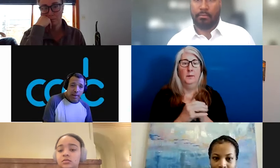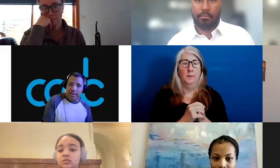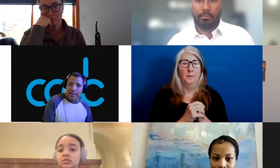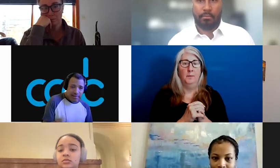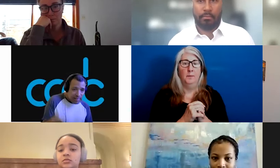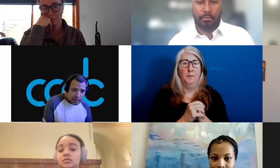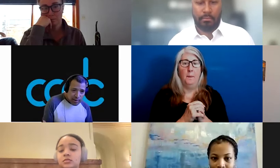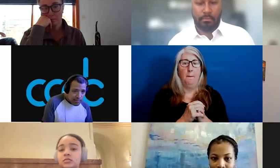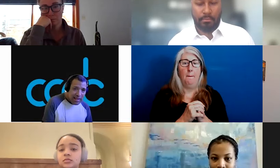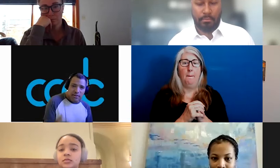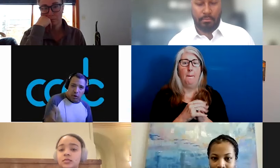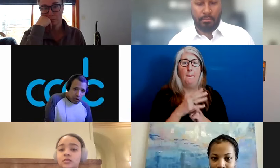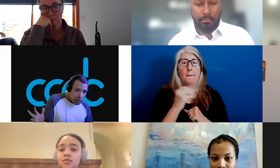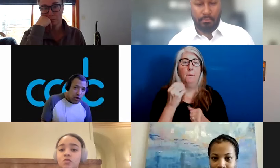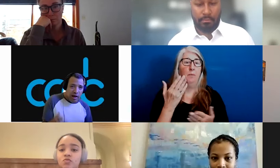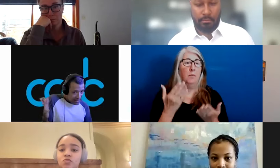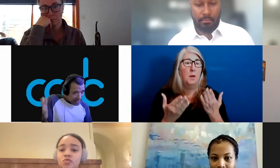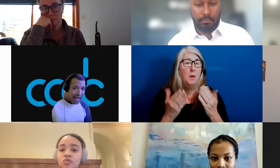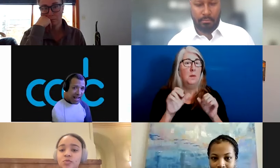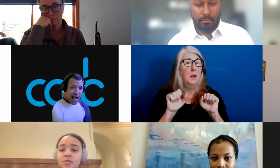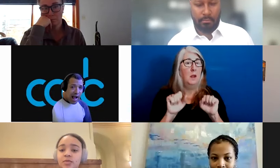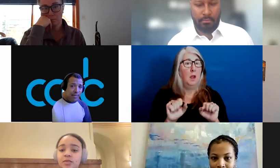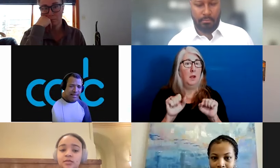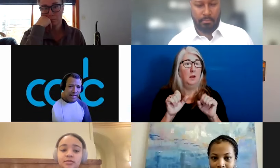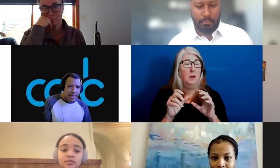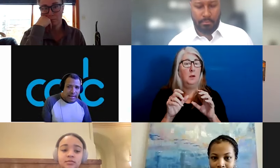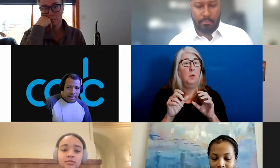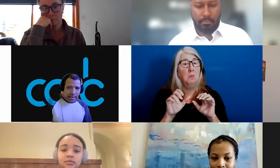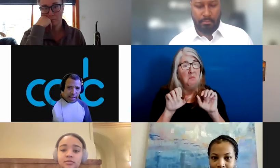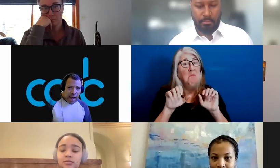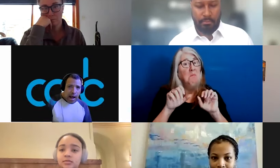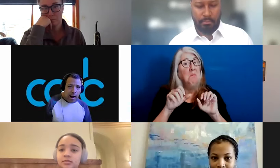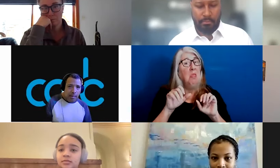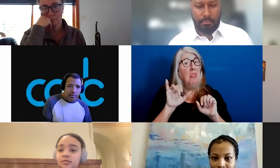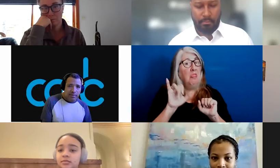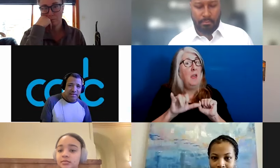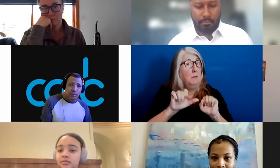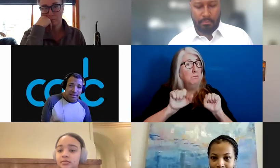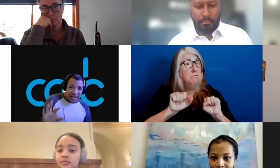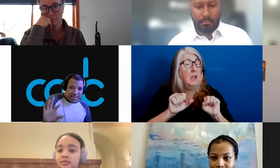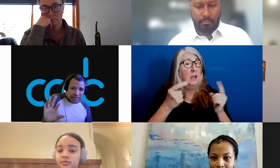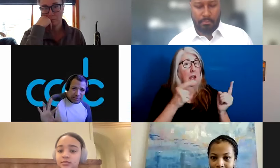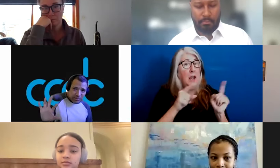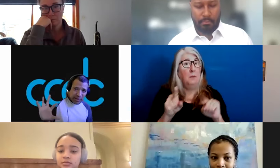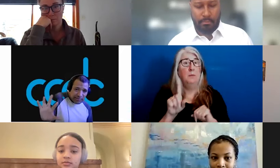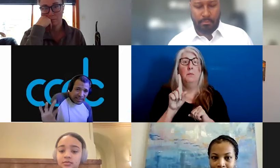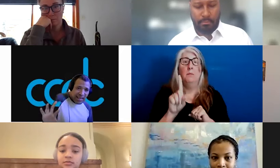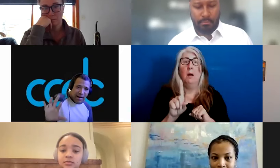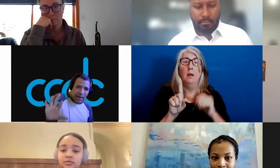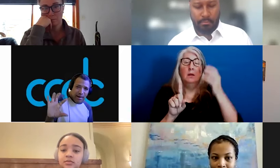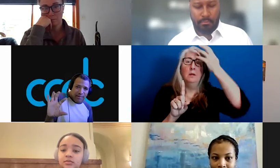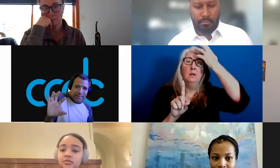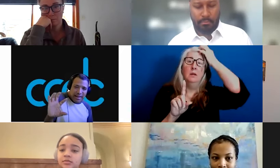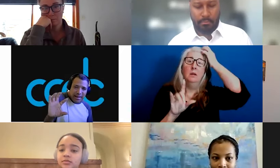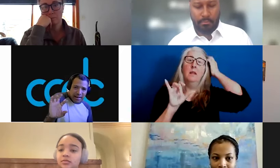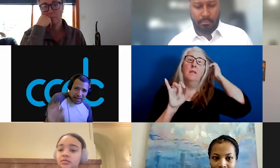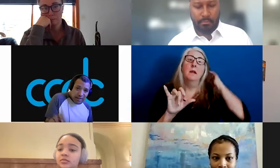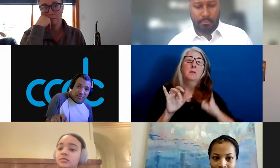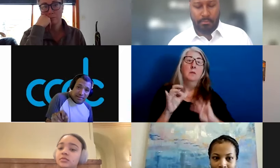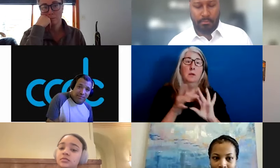or maybe the interpreter can later, that can happen. But that's what I'm saying